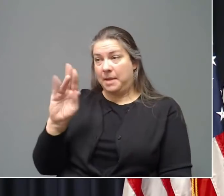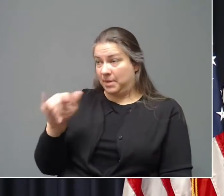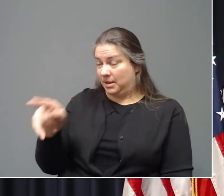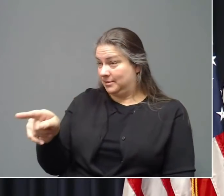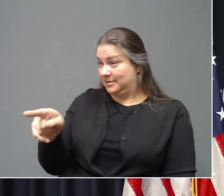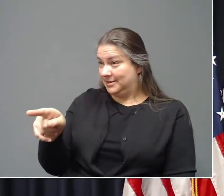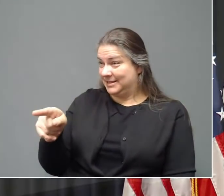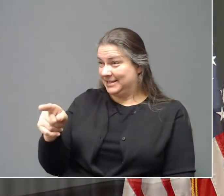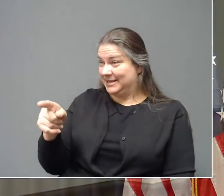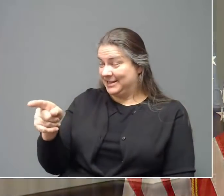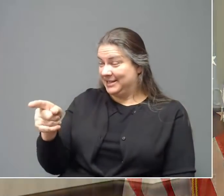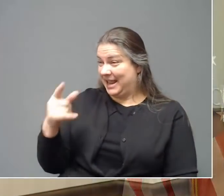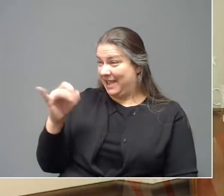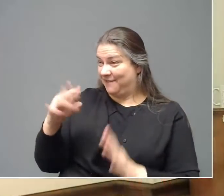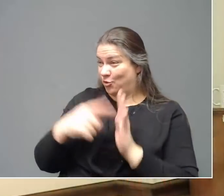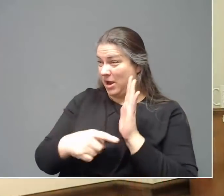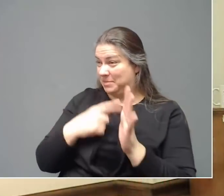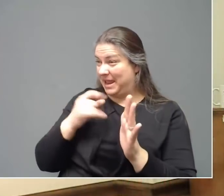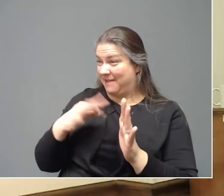just got wrong.